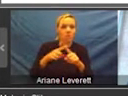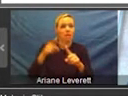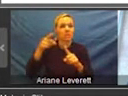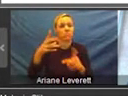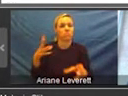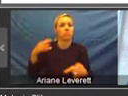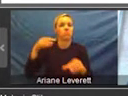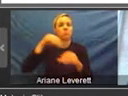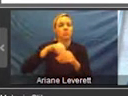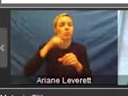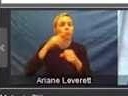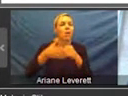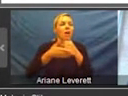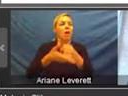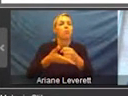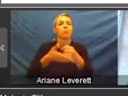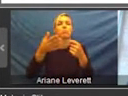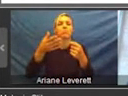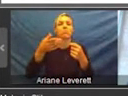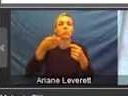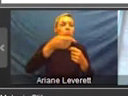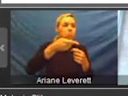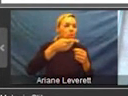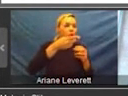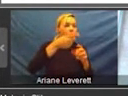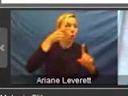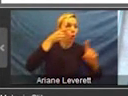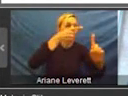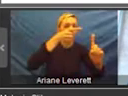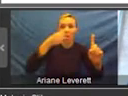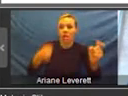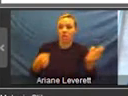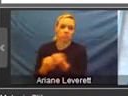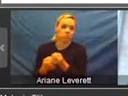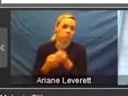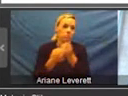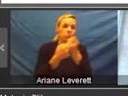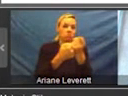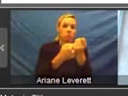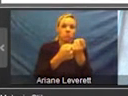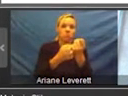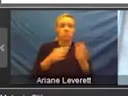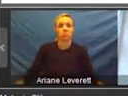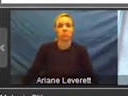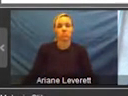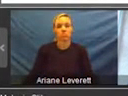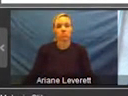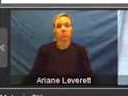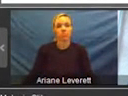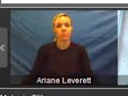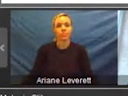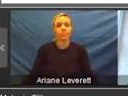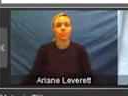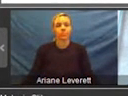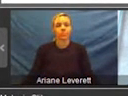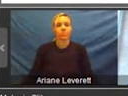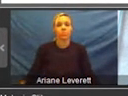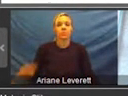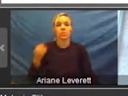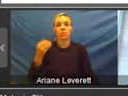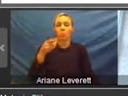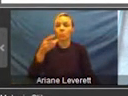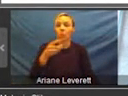So what this means is to just supply tools or technology